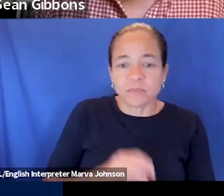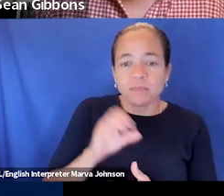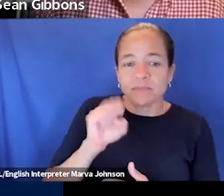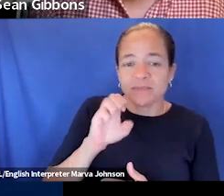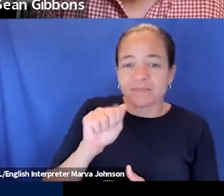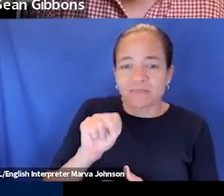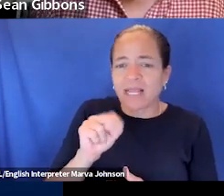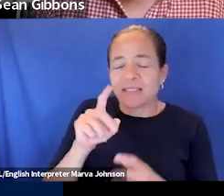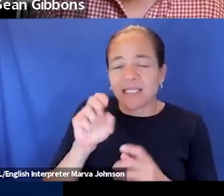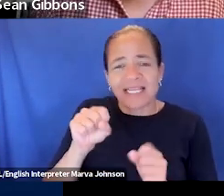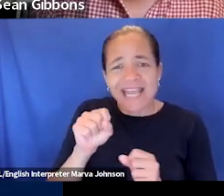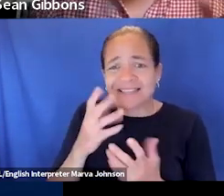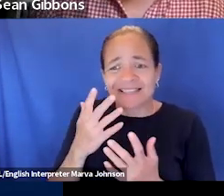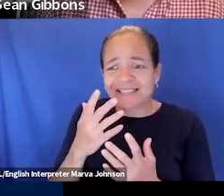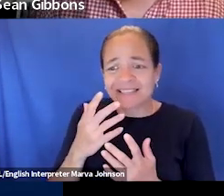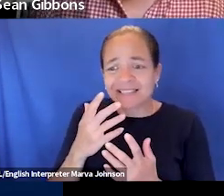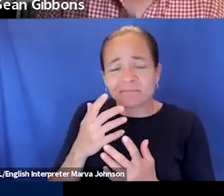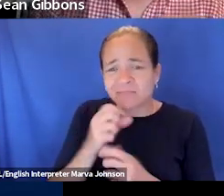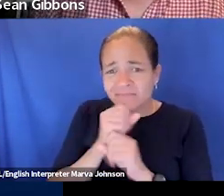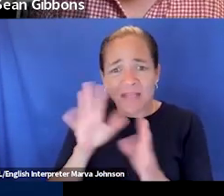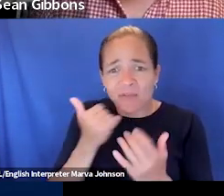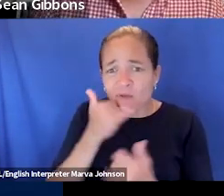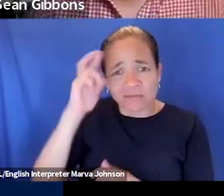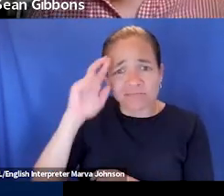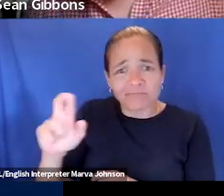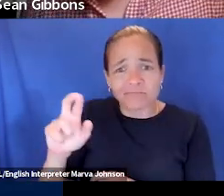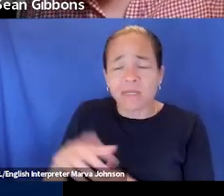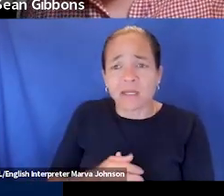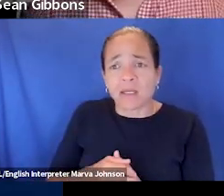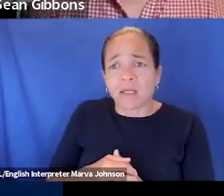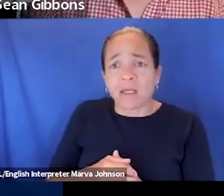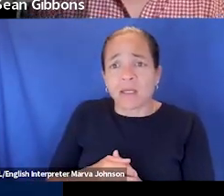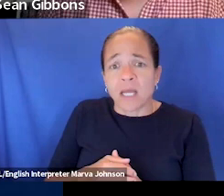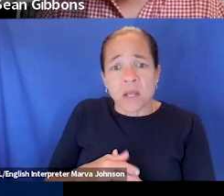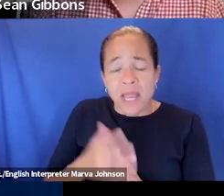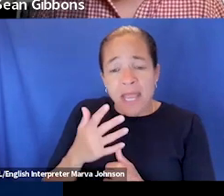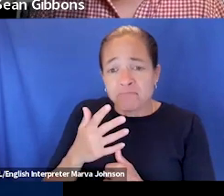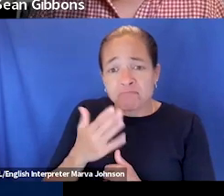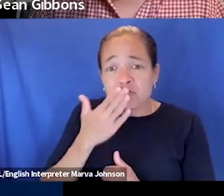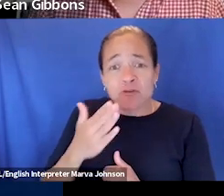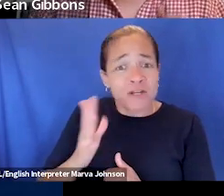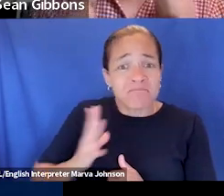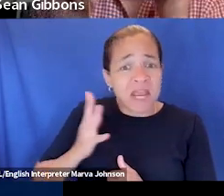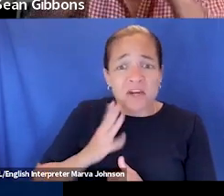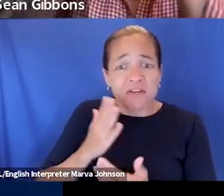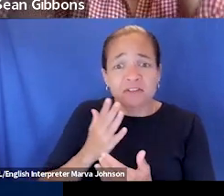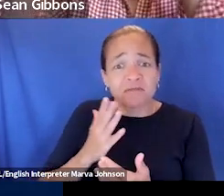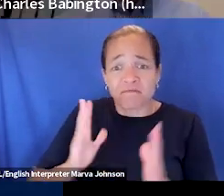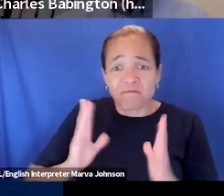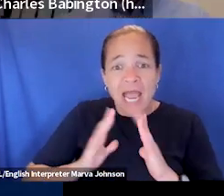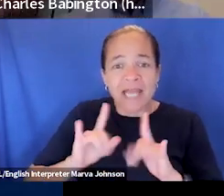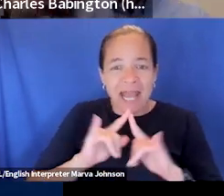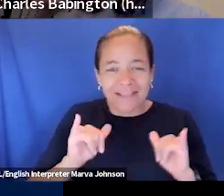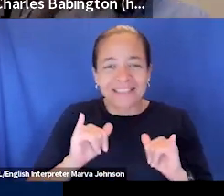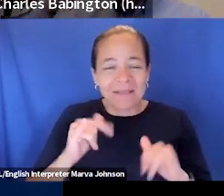dignity and respect, and good manners go a long way. Plus, you'll make your mom happy. but you can still sound like a human being.